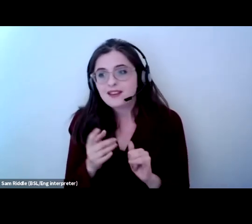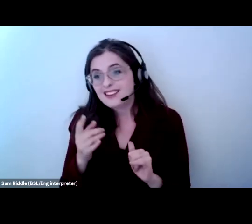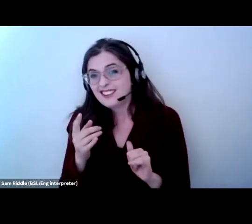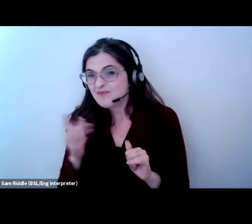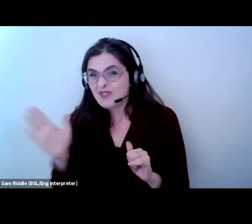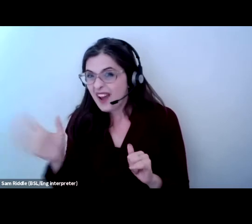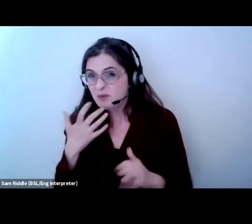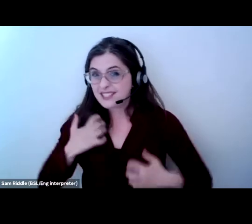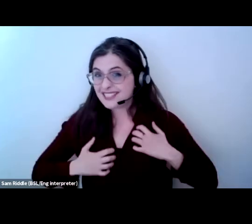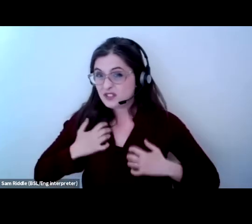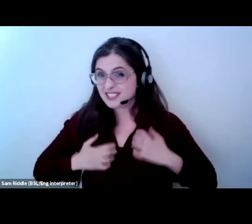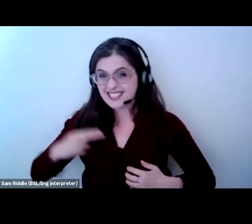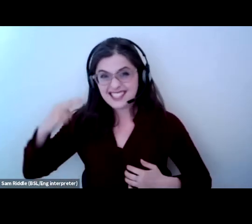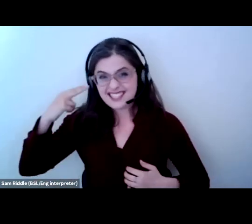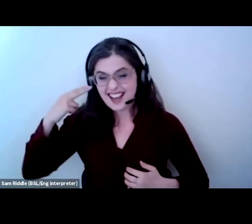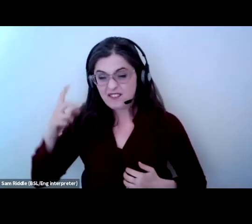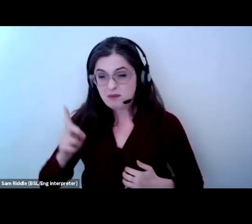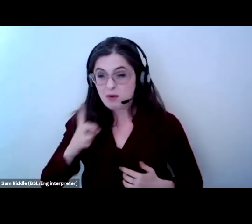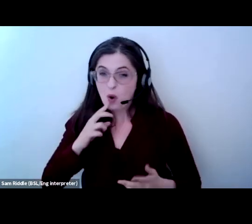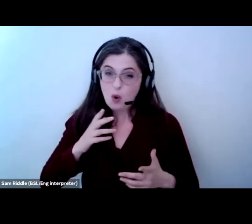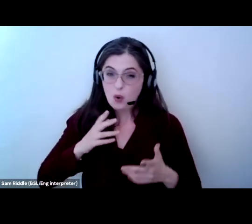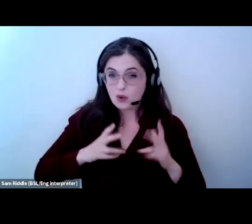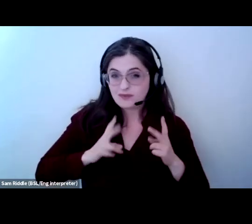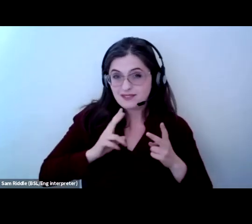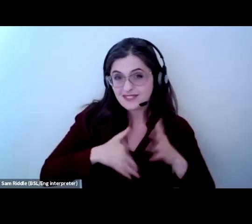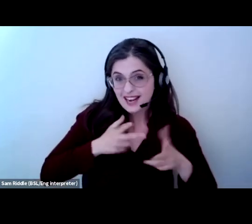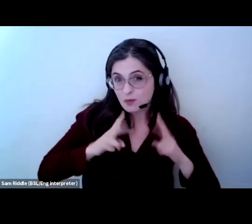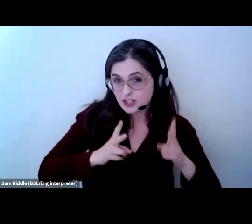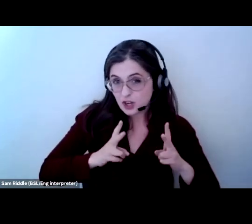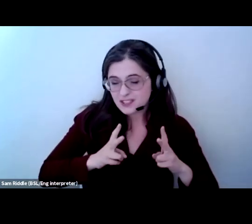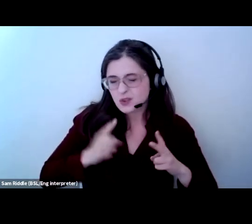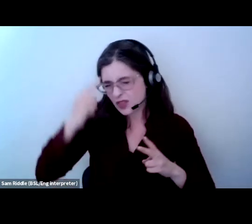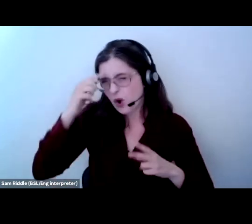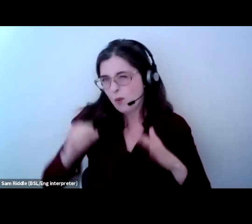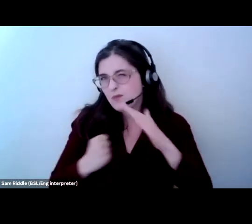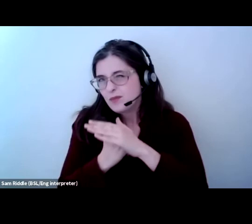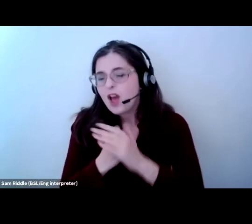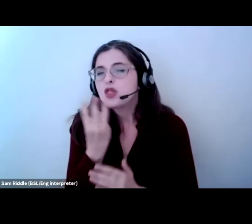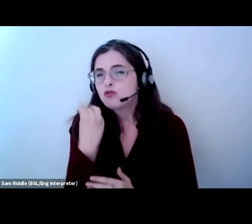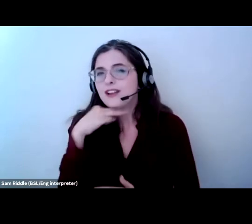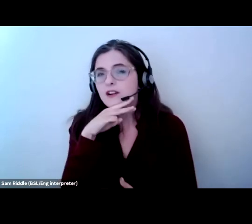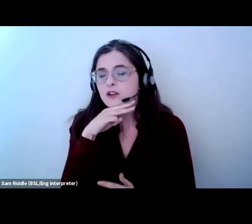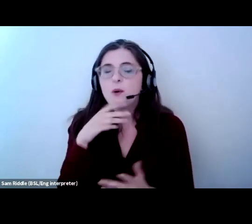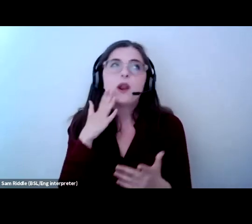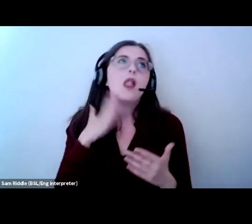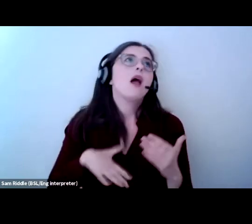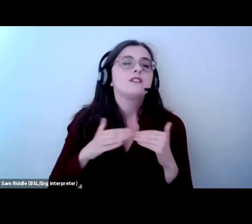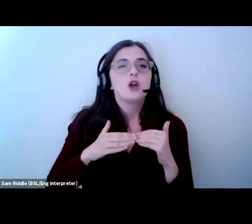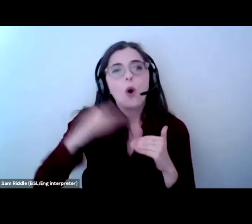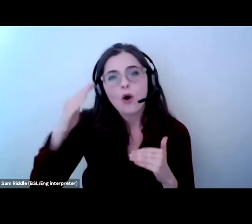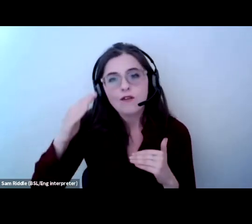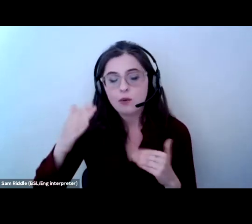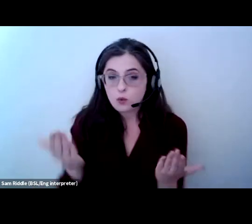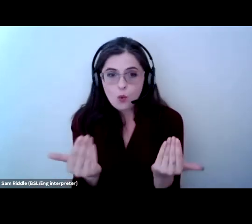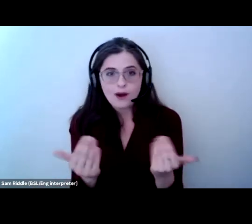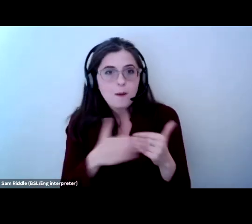language interpreting. So we just went for a 300 maximum. But we would absolutely love to smash that target, and we'd love to welcome more investor